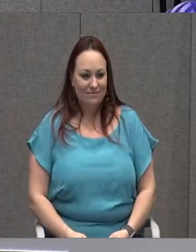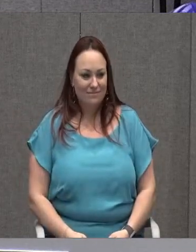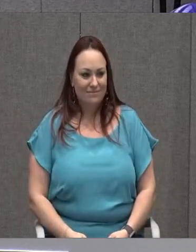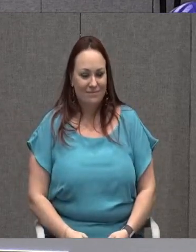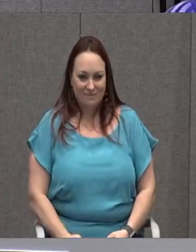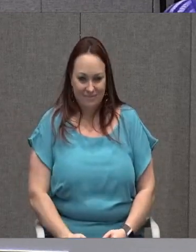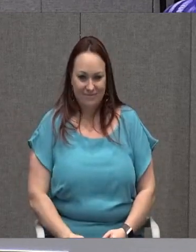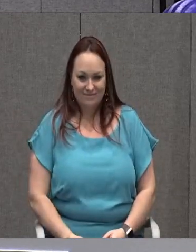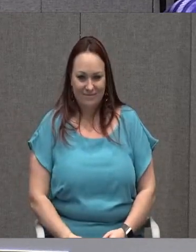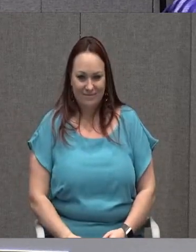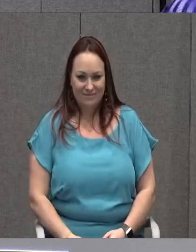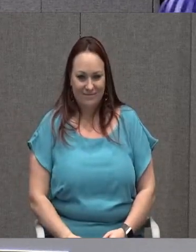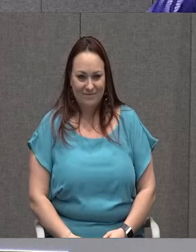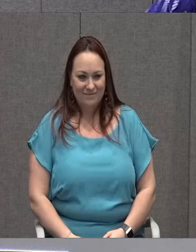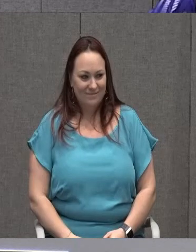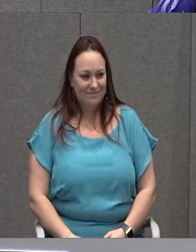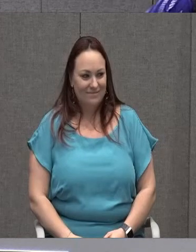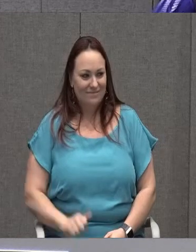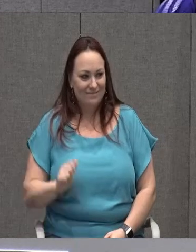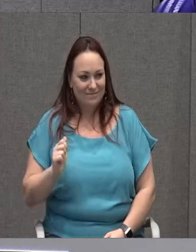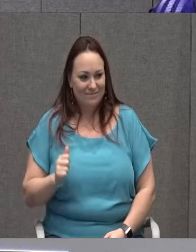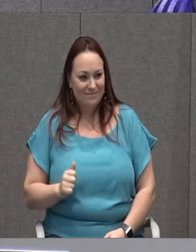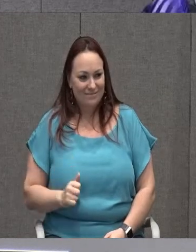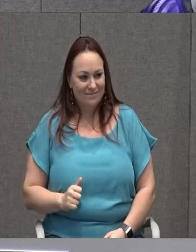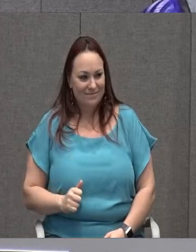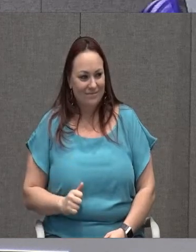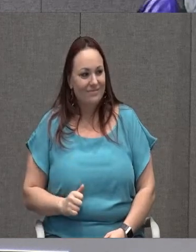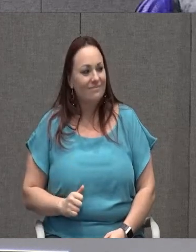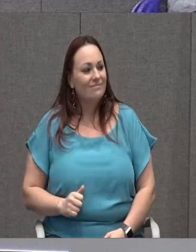Oh, dang it. 10 seconds.